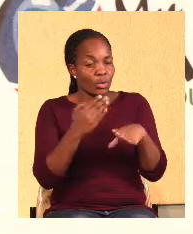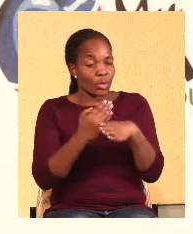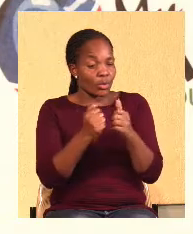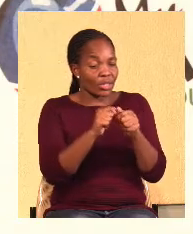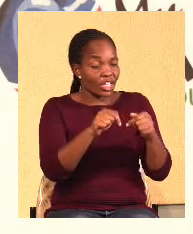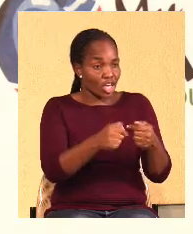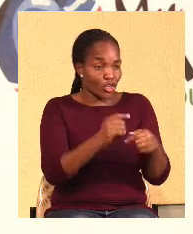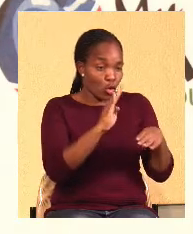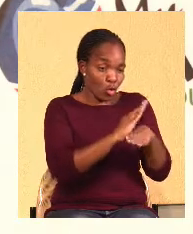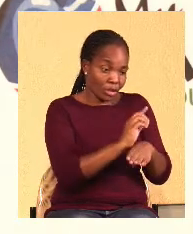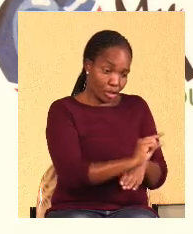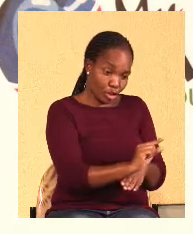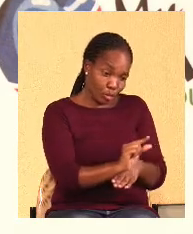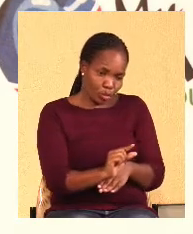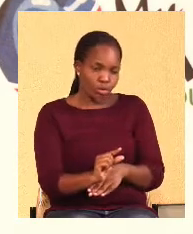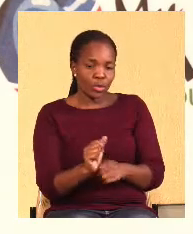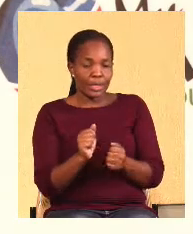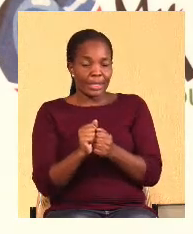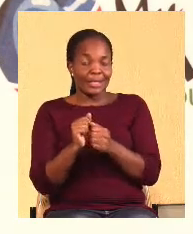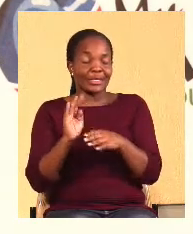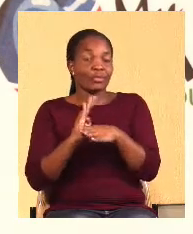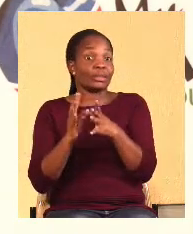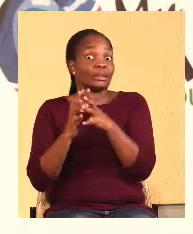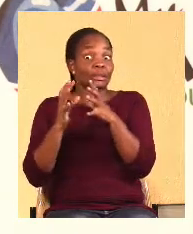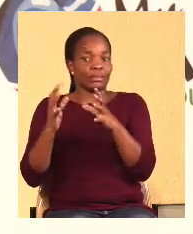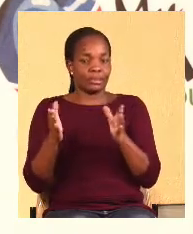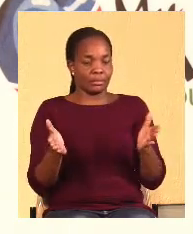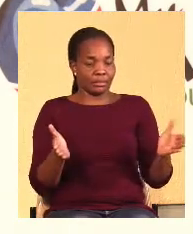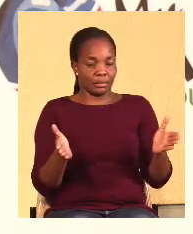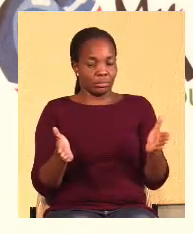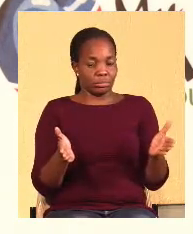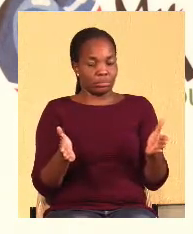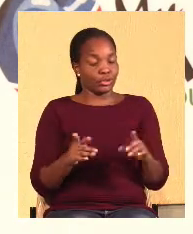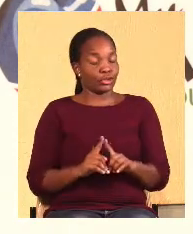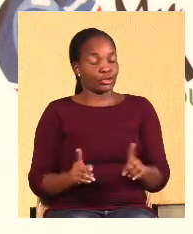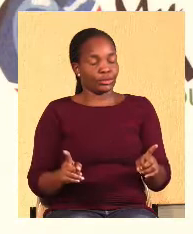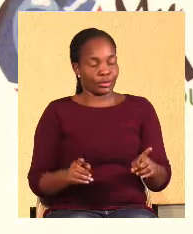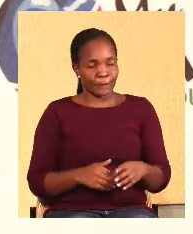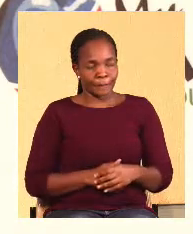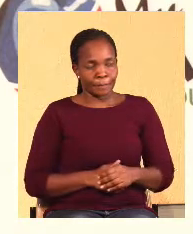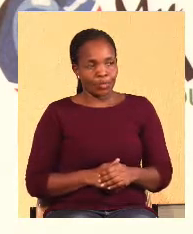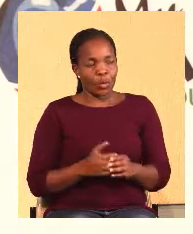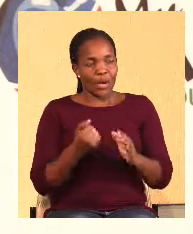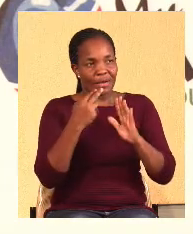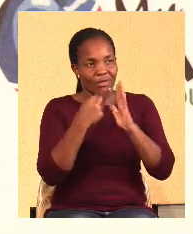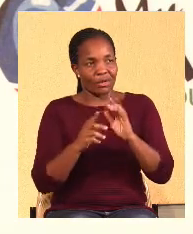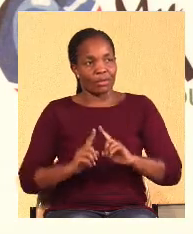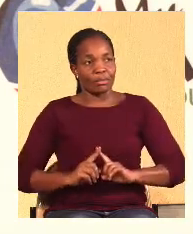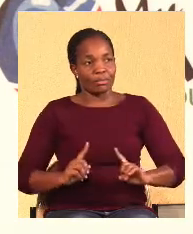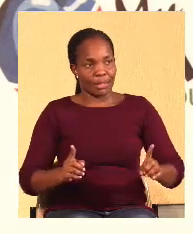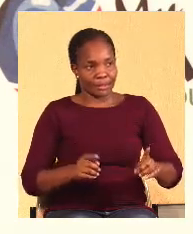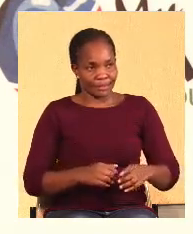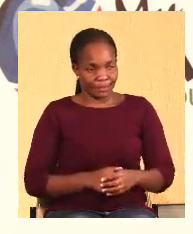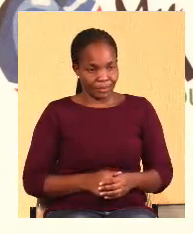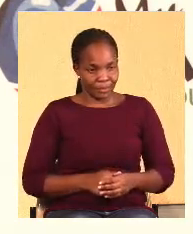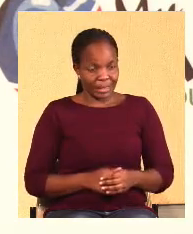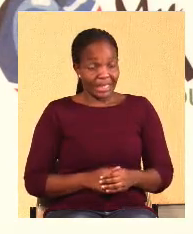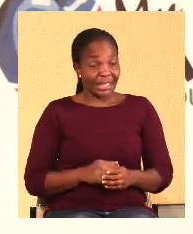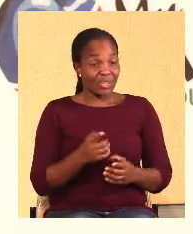open markets and informal traders, I think there is a separate regime that regulates that. Okay. And those requirements